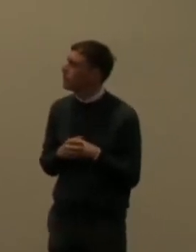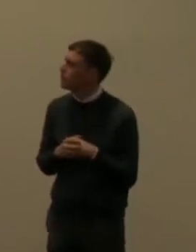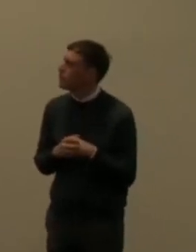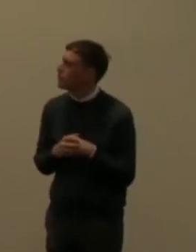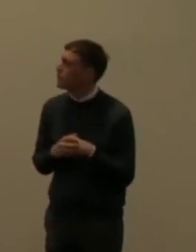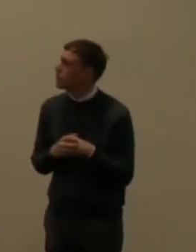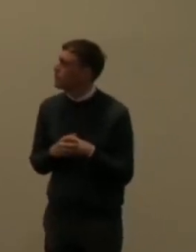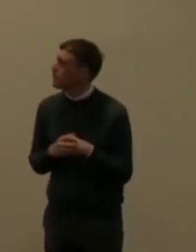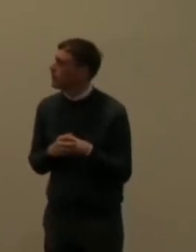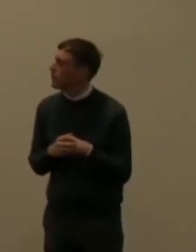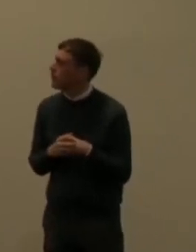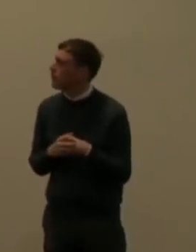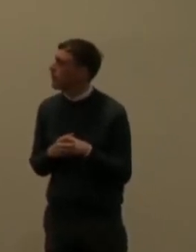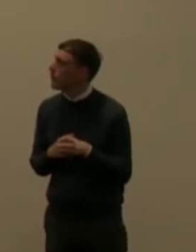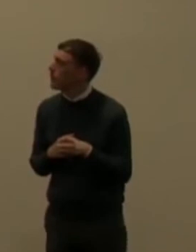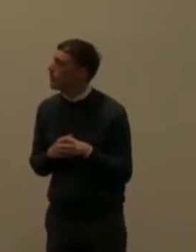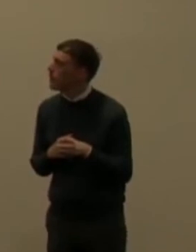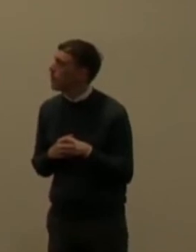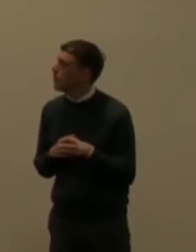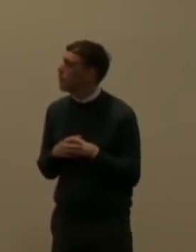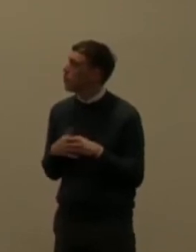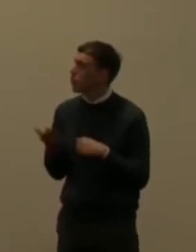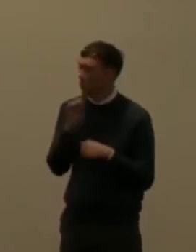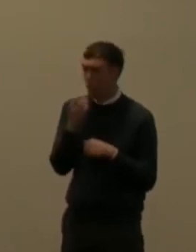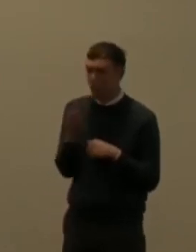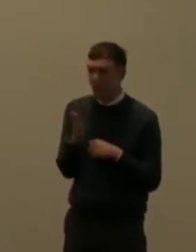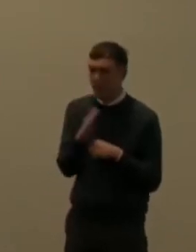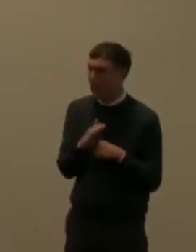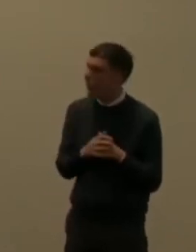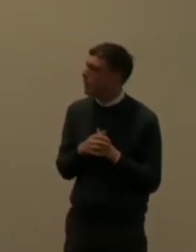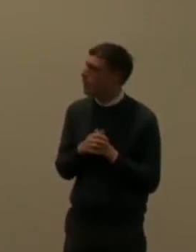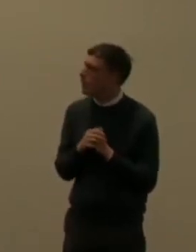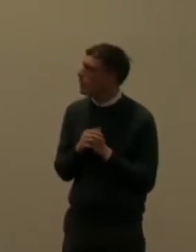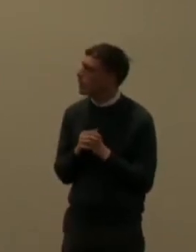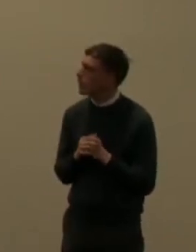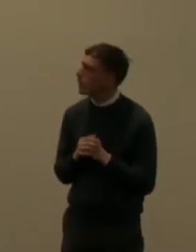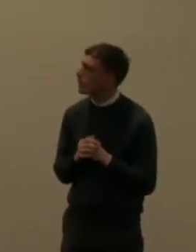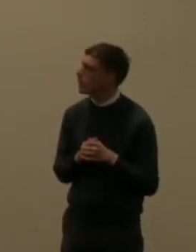If I go back to this one, if I go back here, I see that